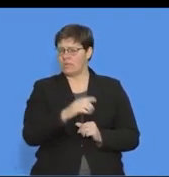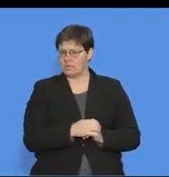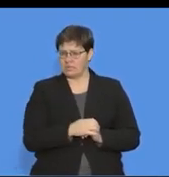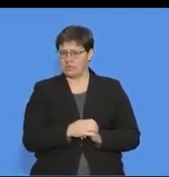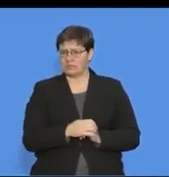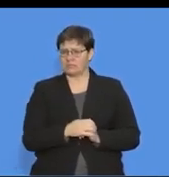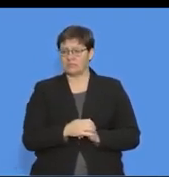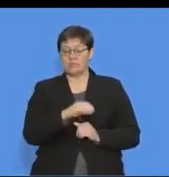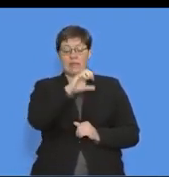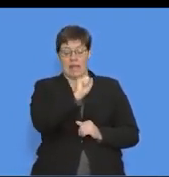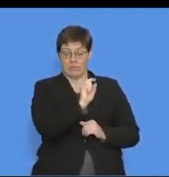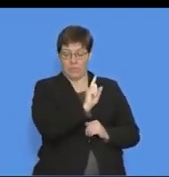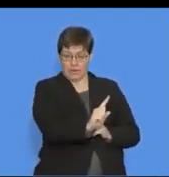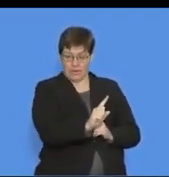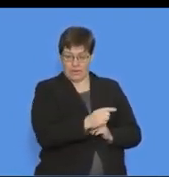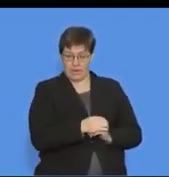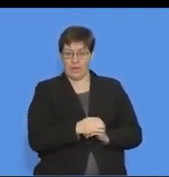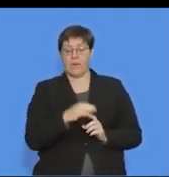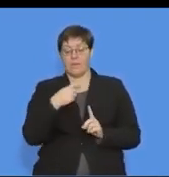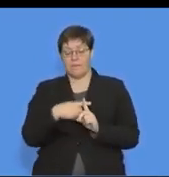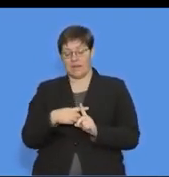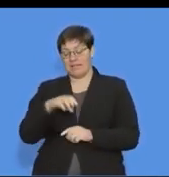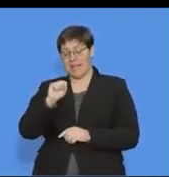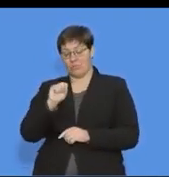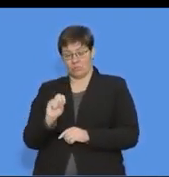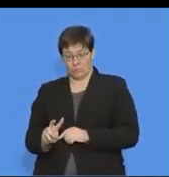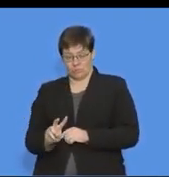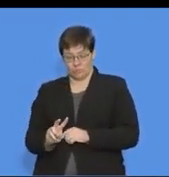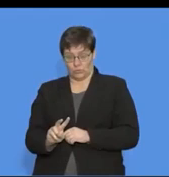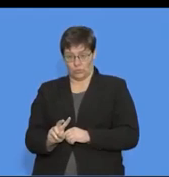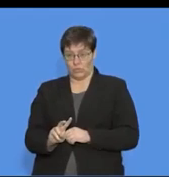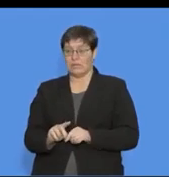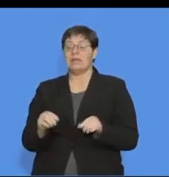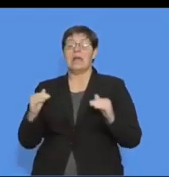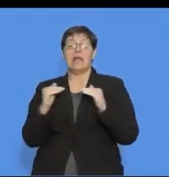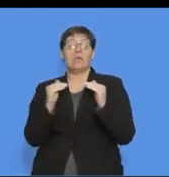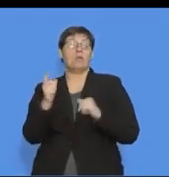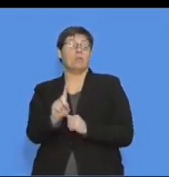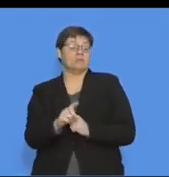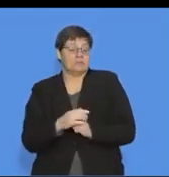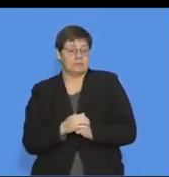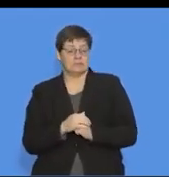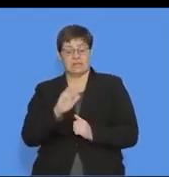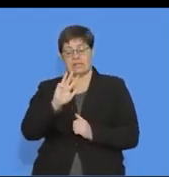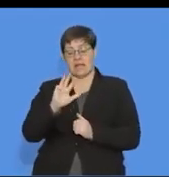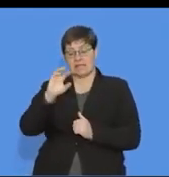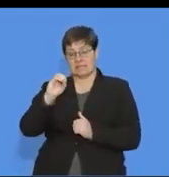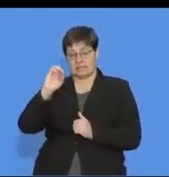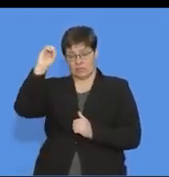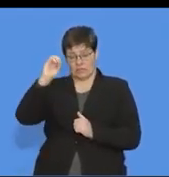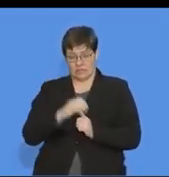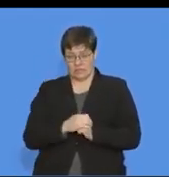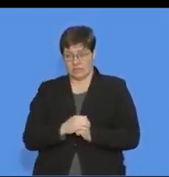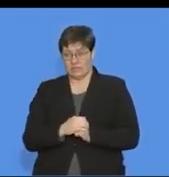that S1 plus S2 is equals to 90 degrees,